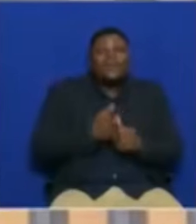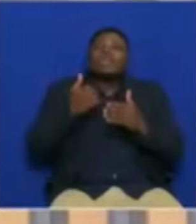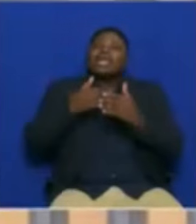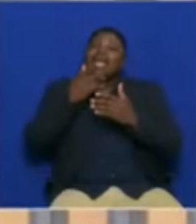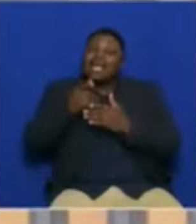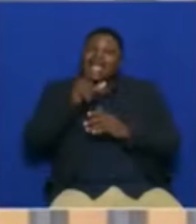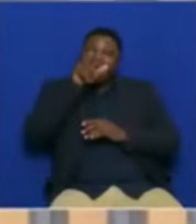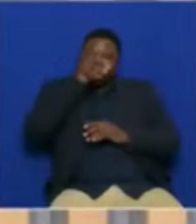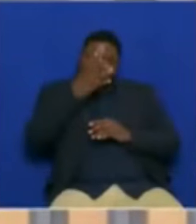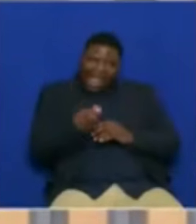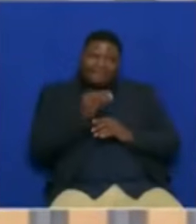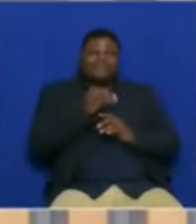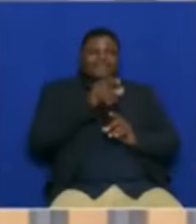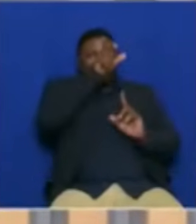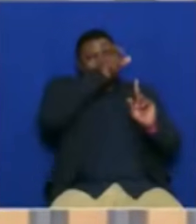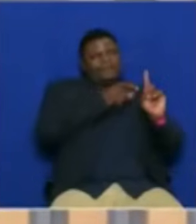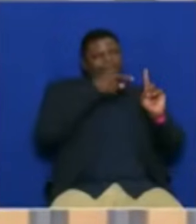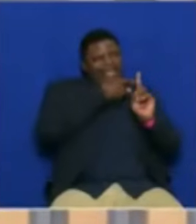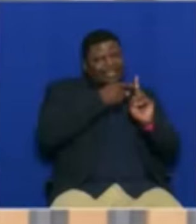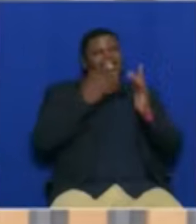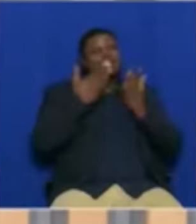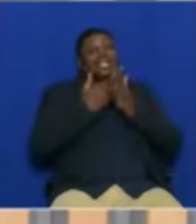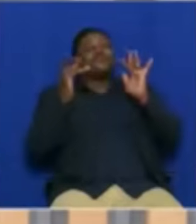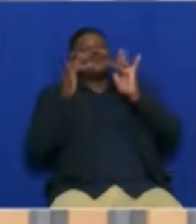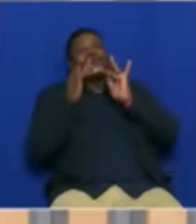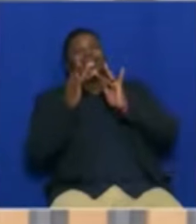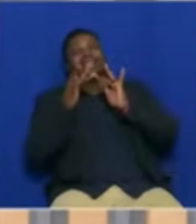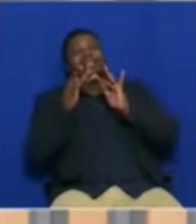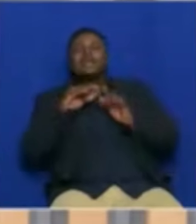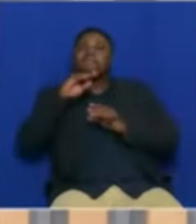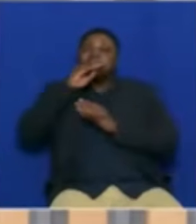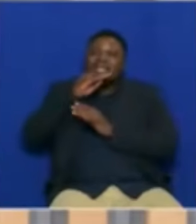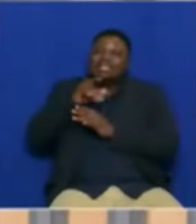something that is improper.